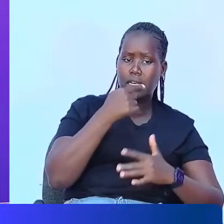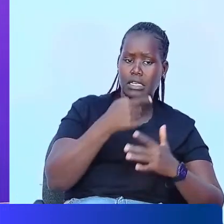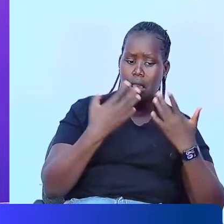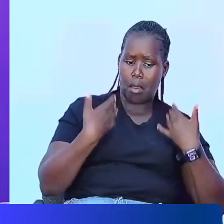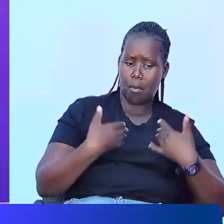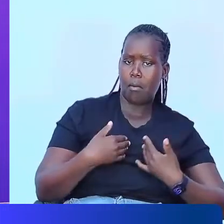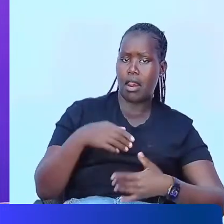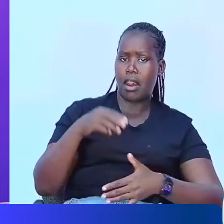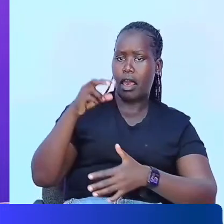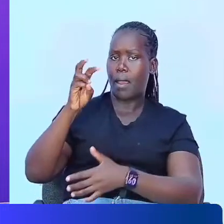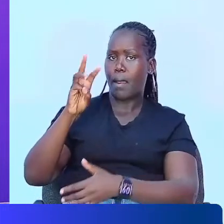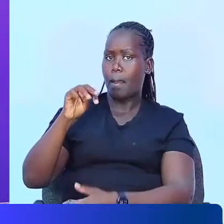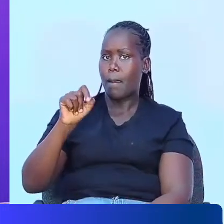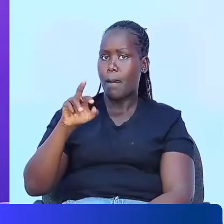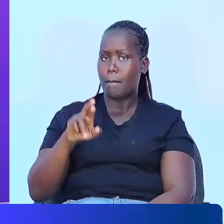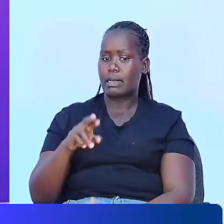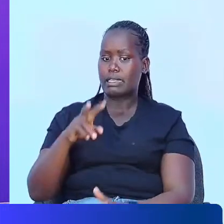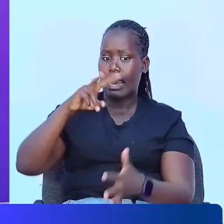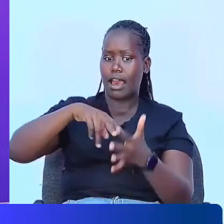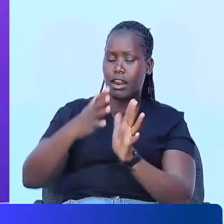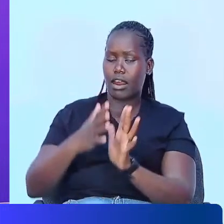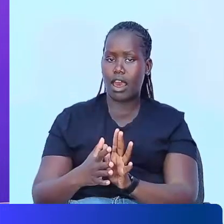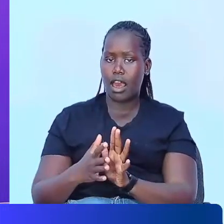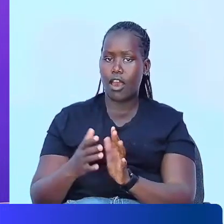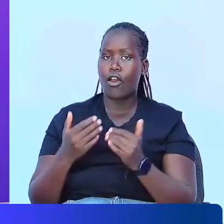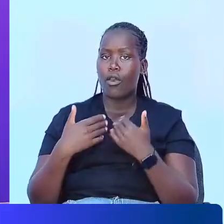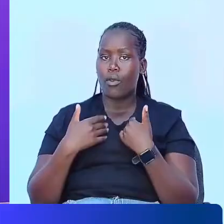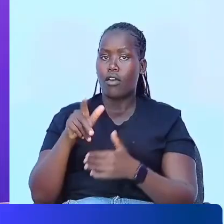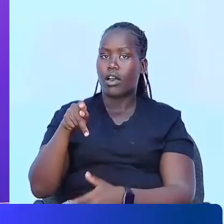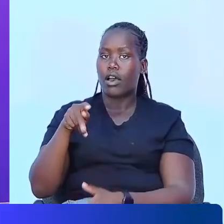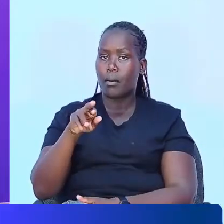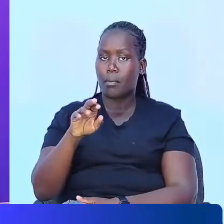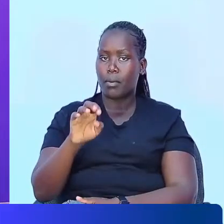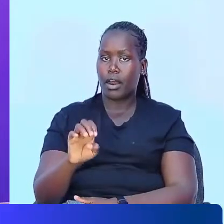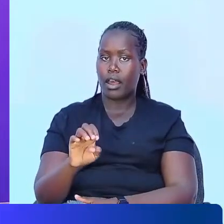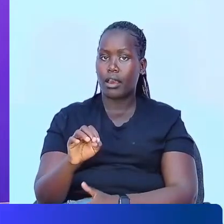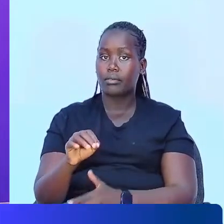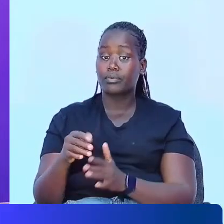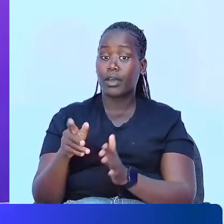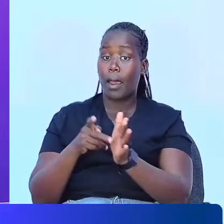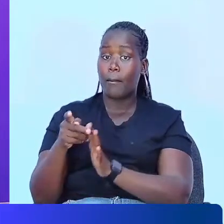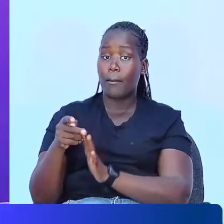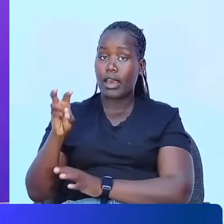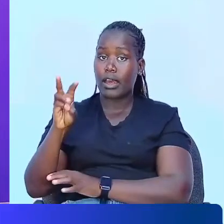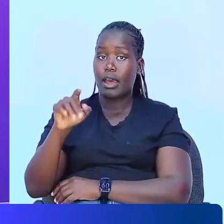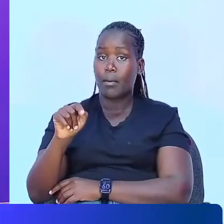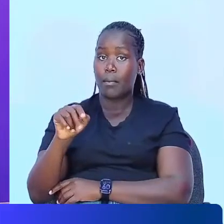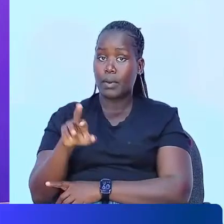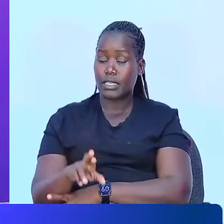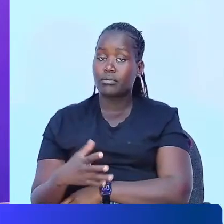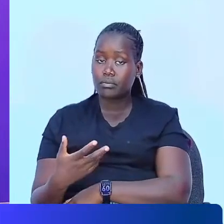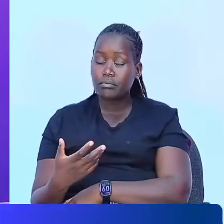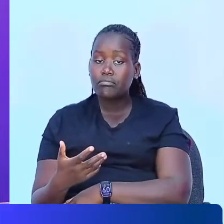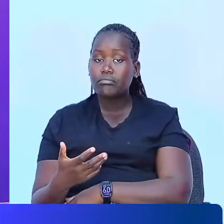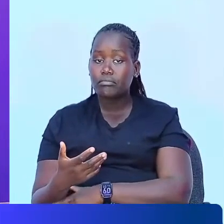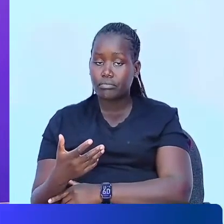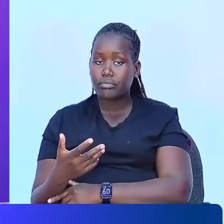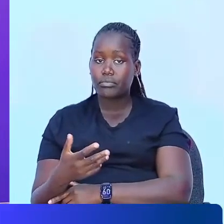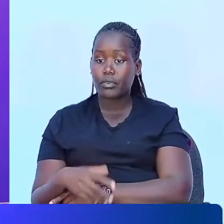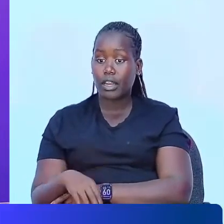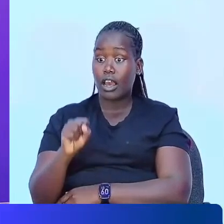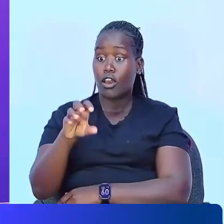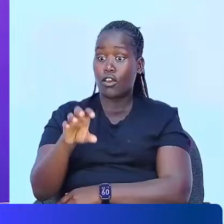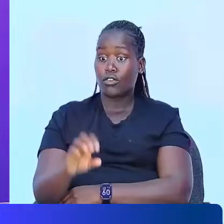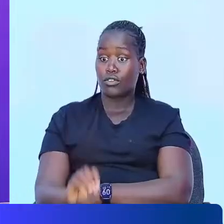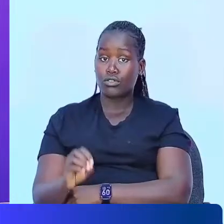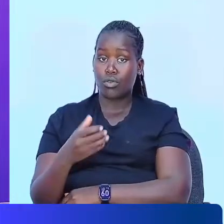You have a prepaid meter, and your meter has been taken away by a meter reader. Meter readers don't read prepaid meters. So they're posing